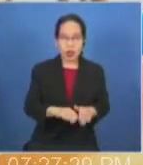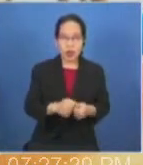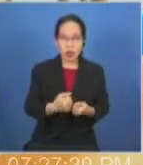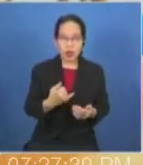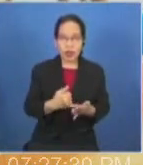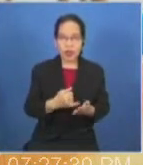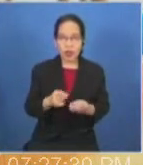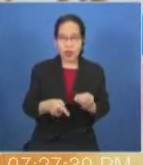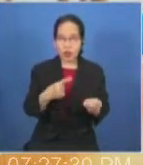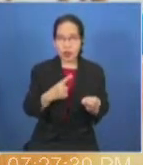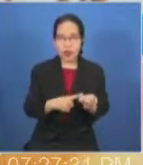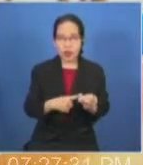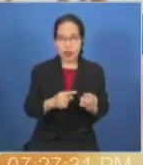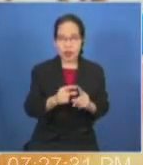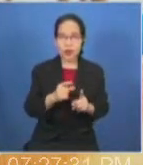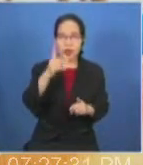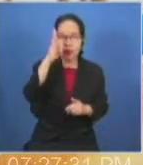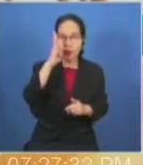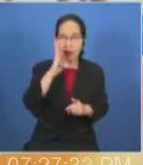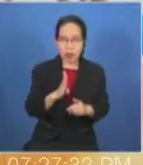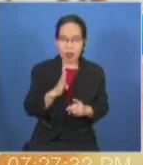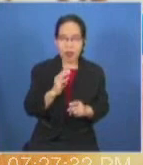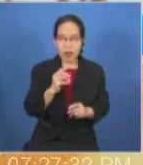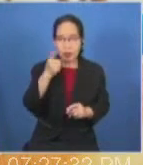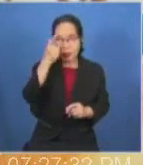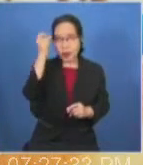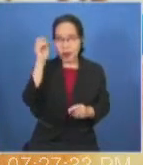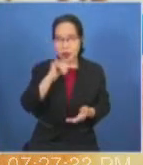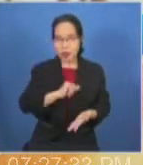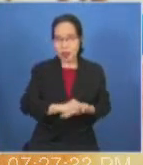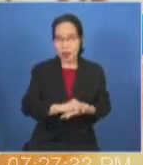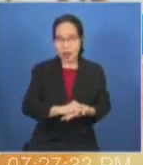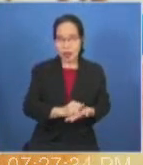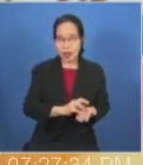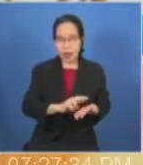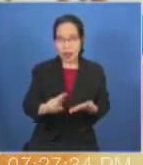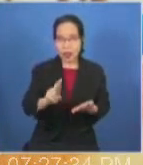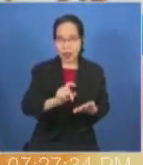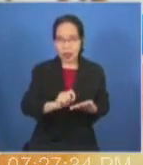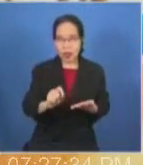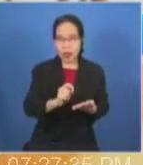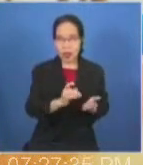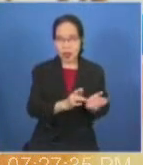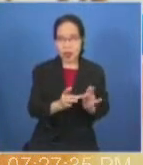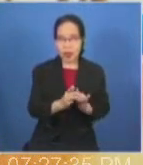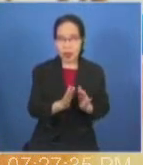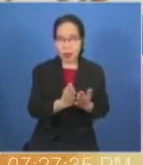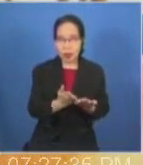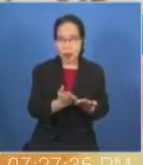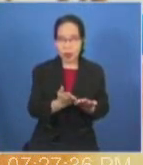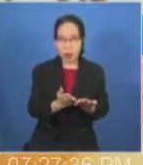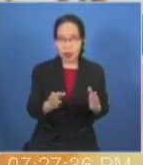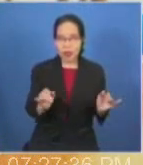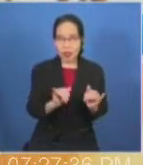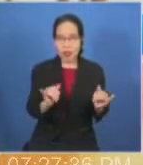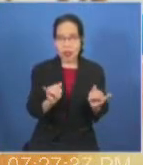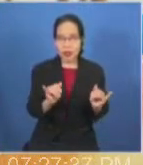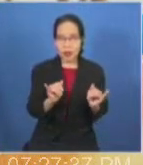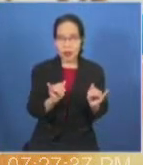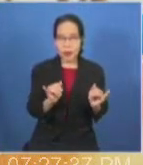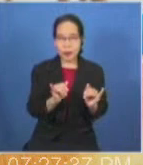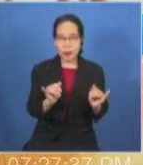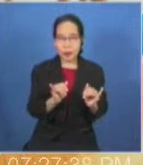the word of God? Because that is a righteousness written in the Holy Scriptures. In the same manner,